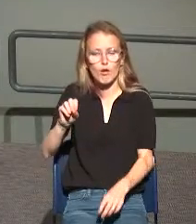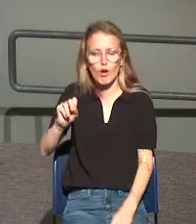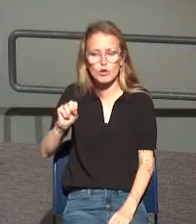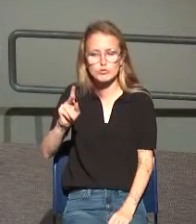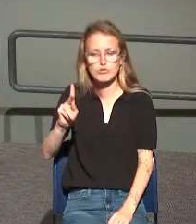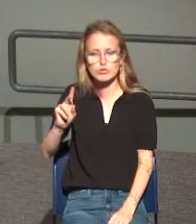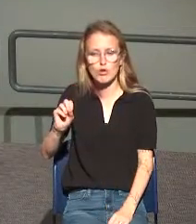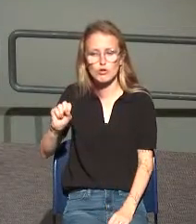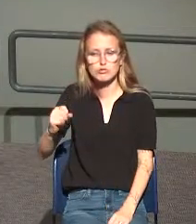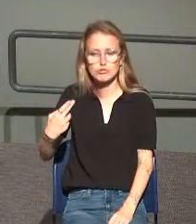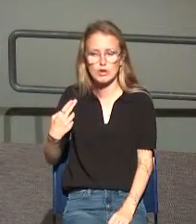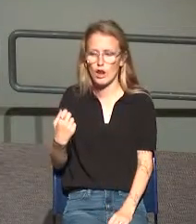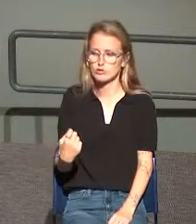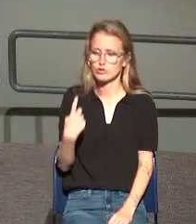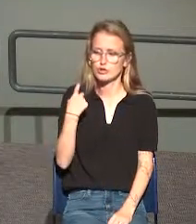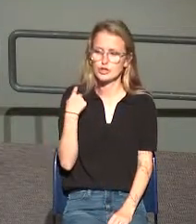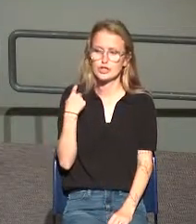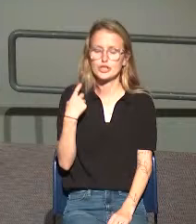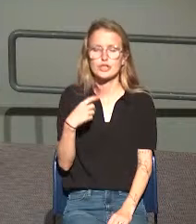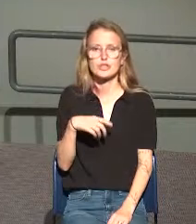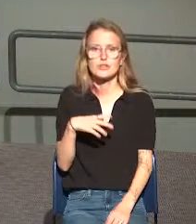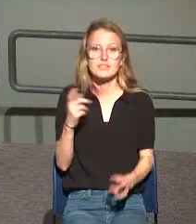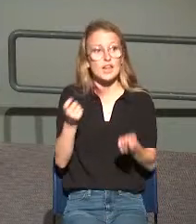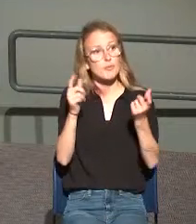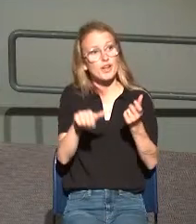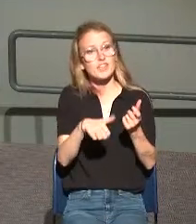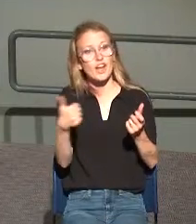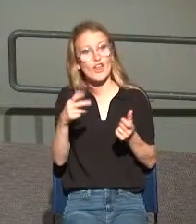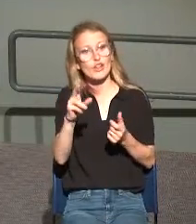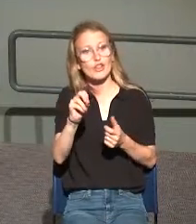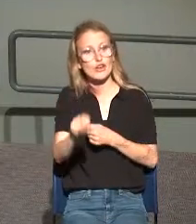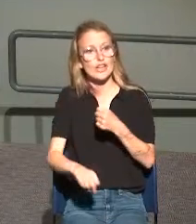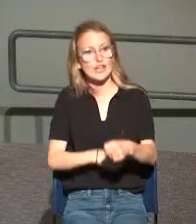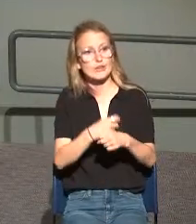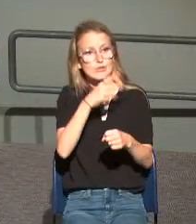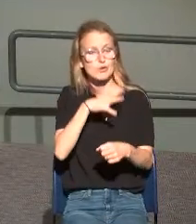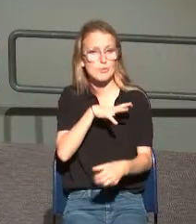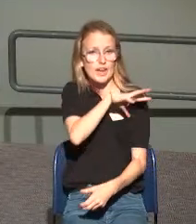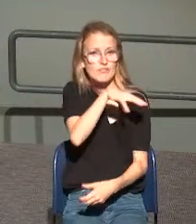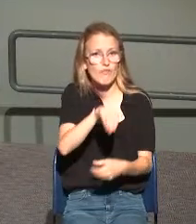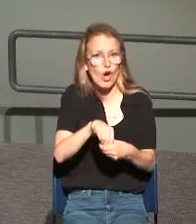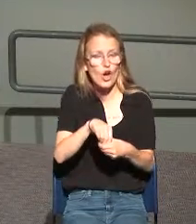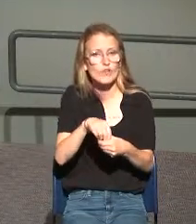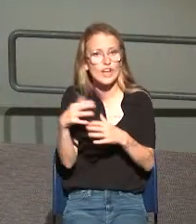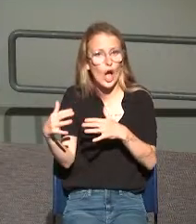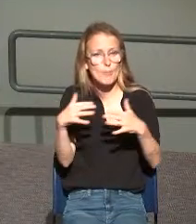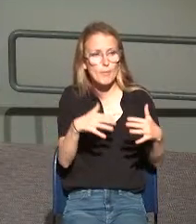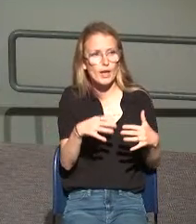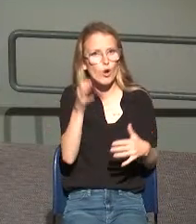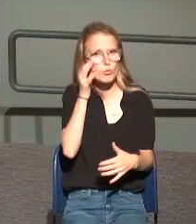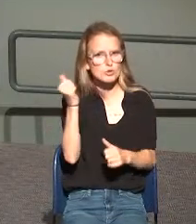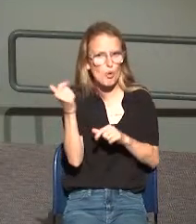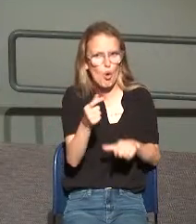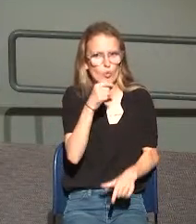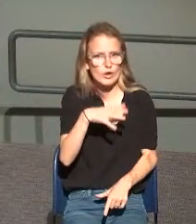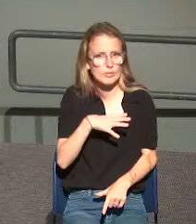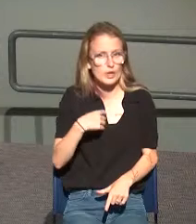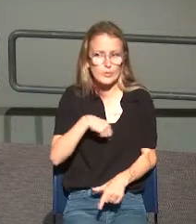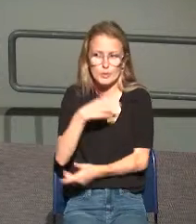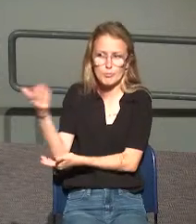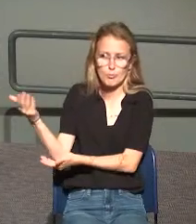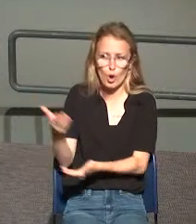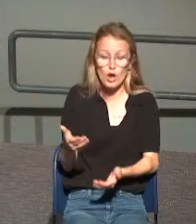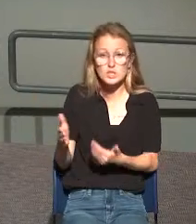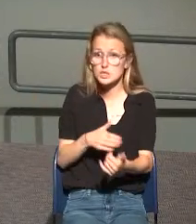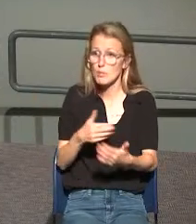celebrating the 30 years of women in combat aircraft. And almost all of the women that we had brought in, whether they were retired